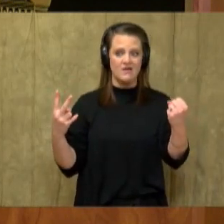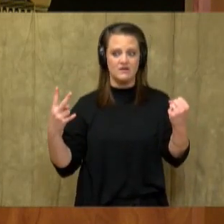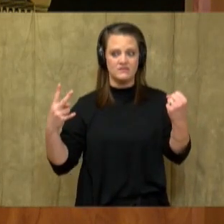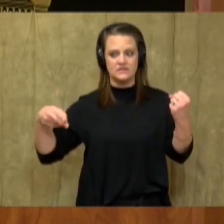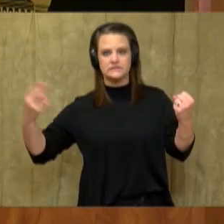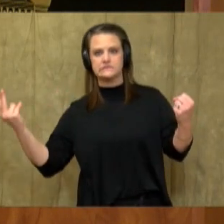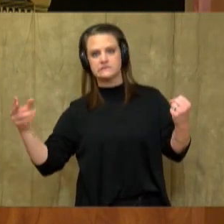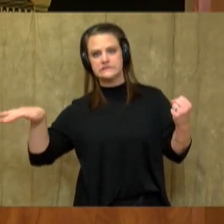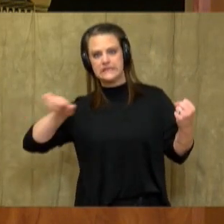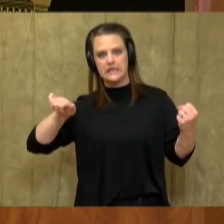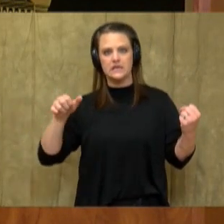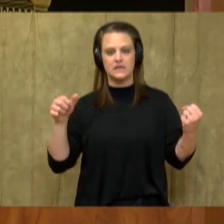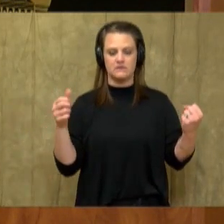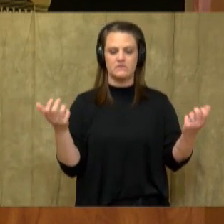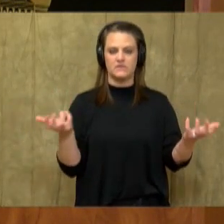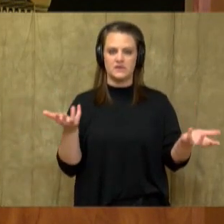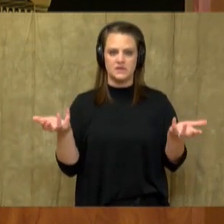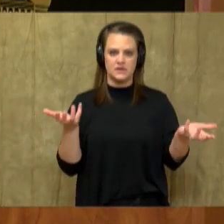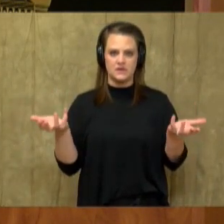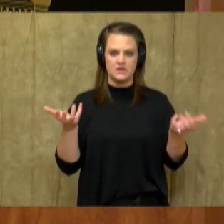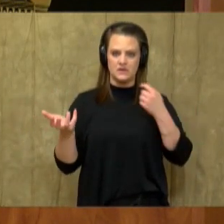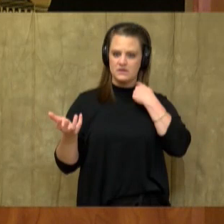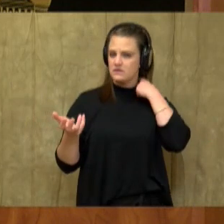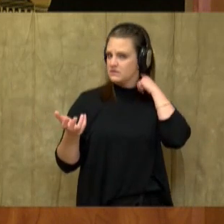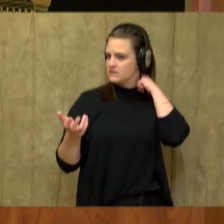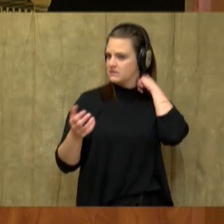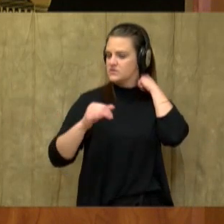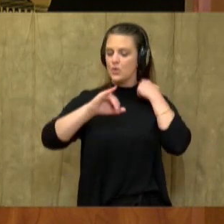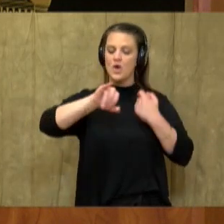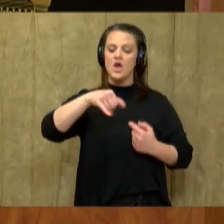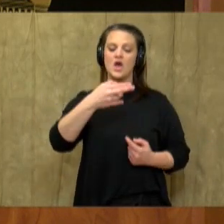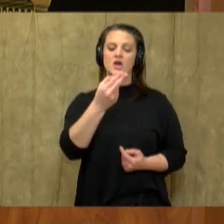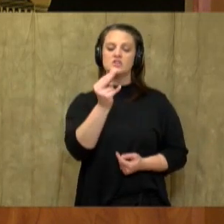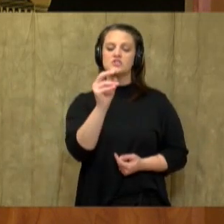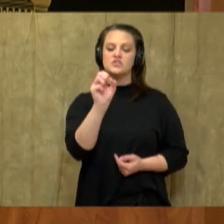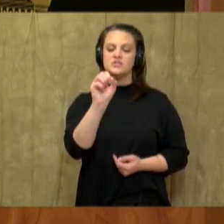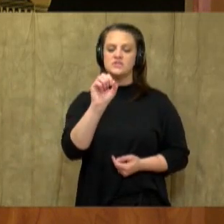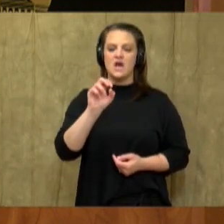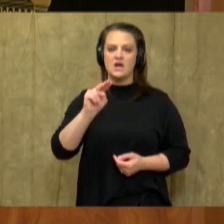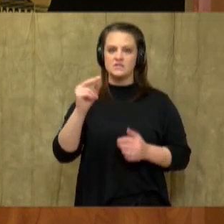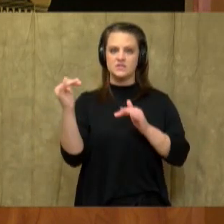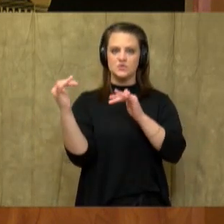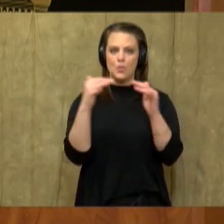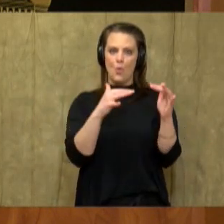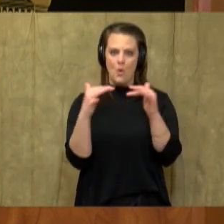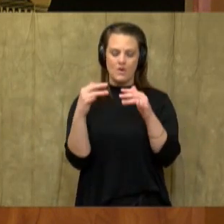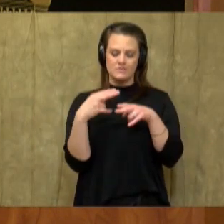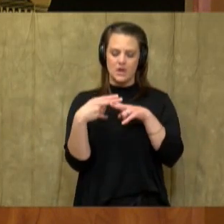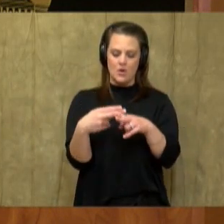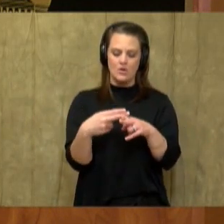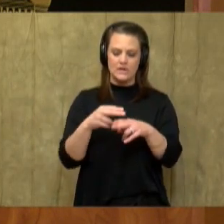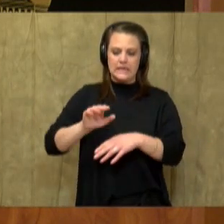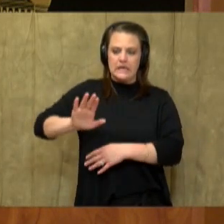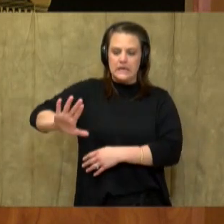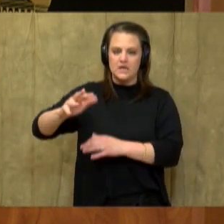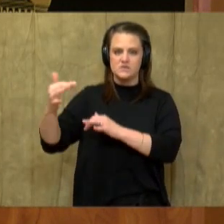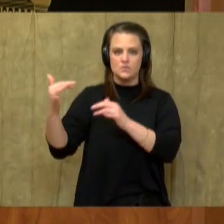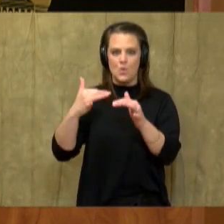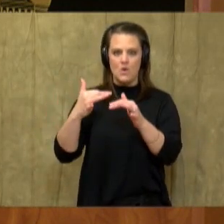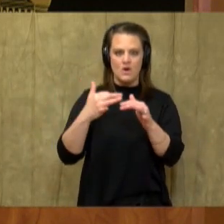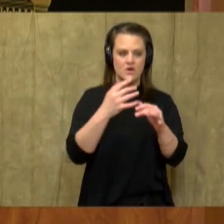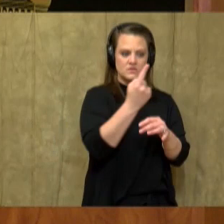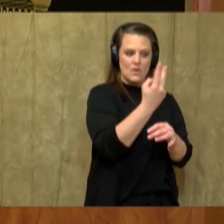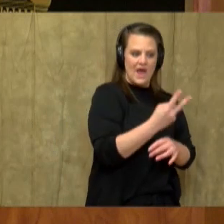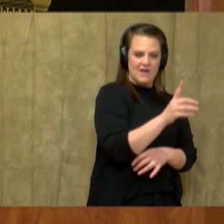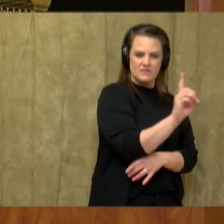the war and opposing Johnson's, what they would call Johnson's war, and the other half want to follow Johnson and want to finish the war